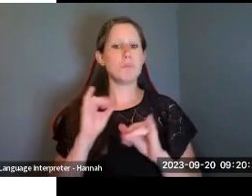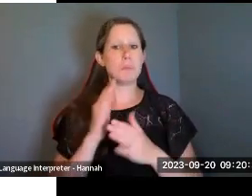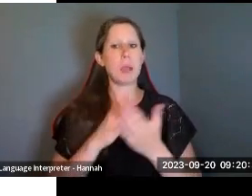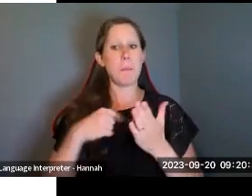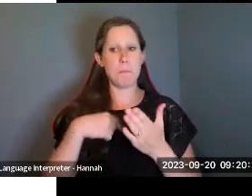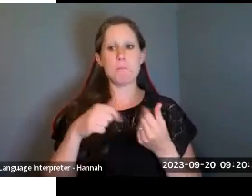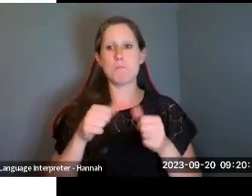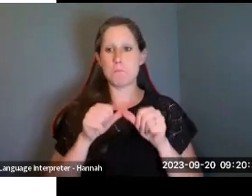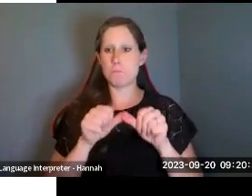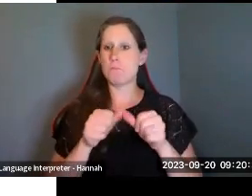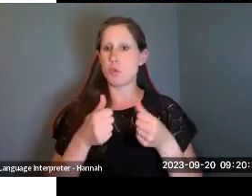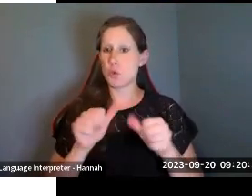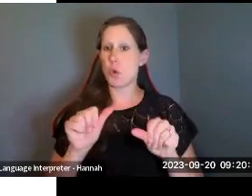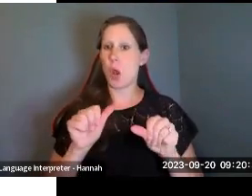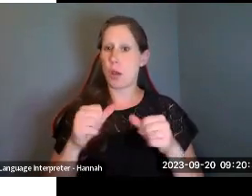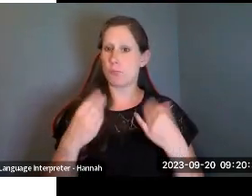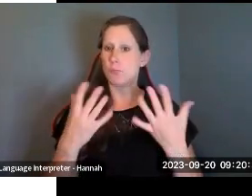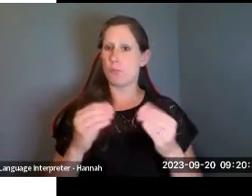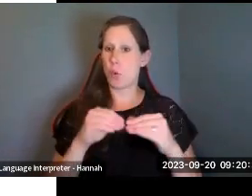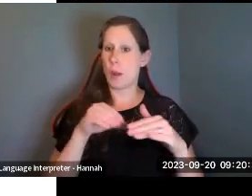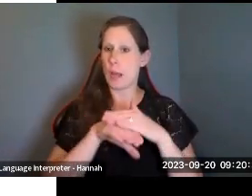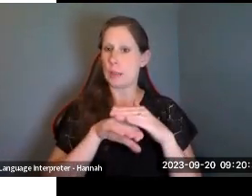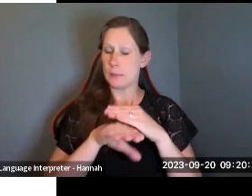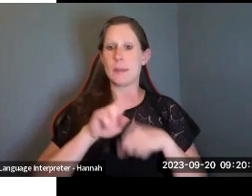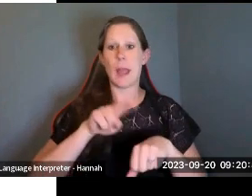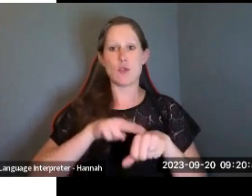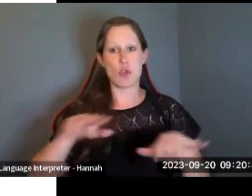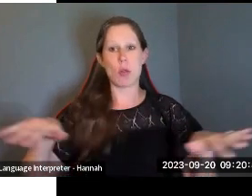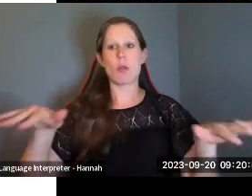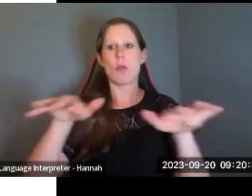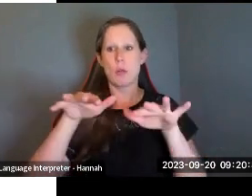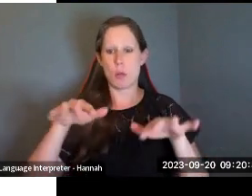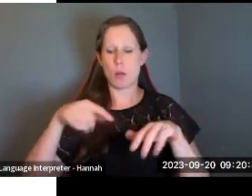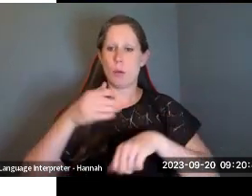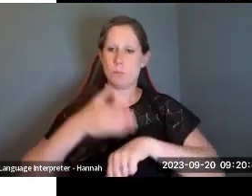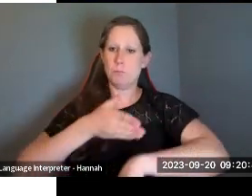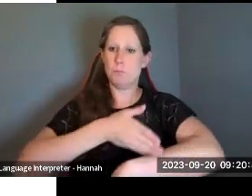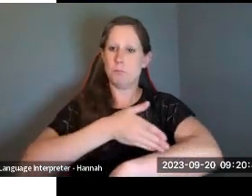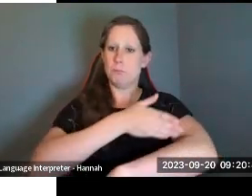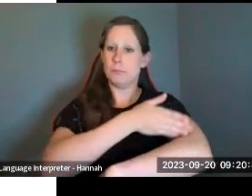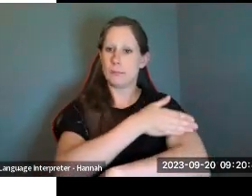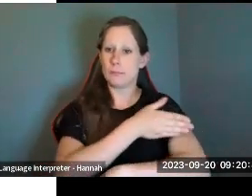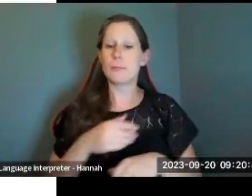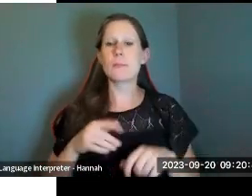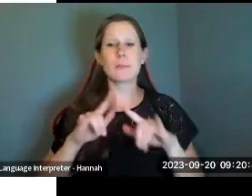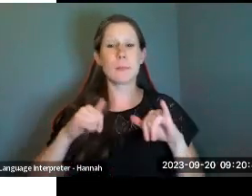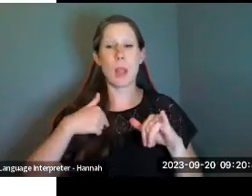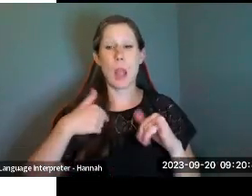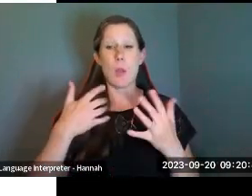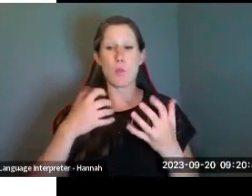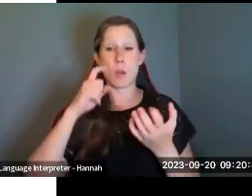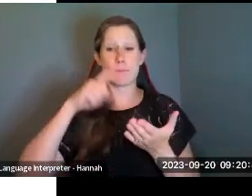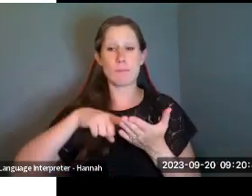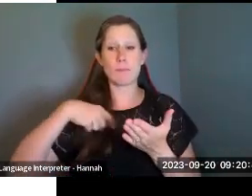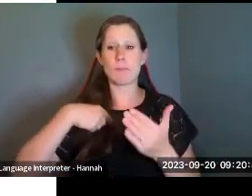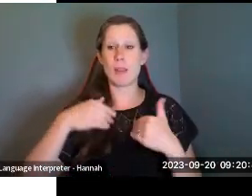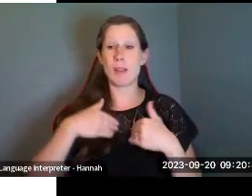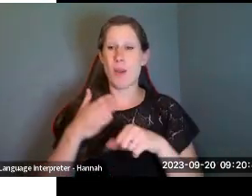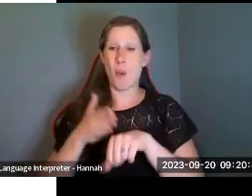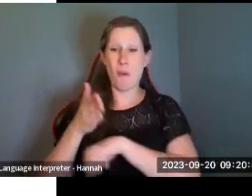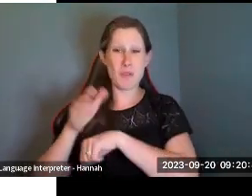are doing nationally. Also want to recognize that we have over